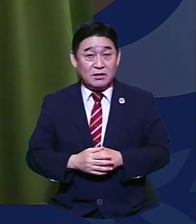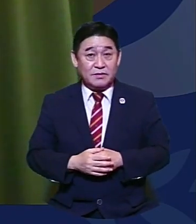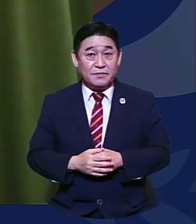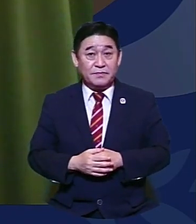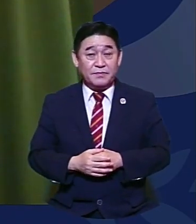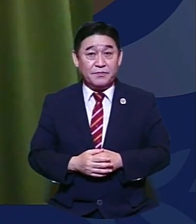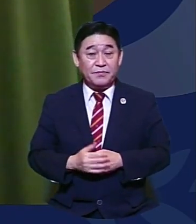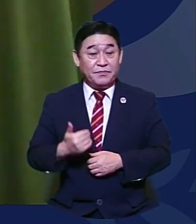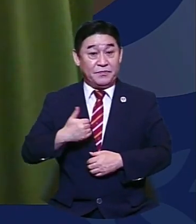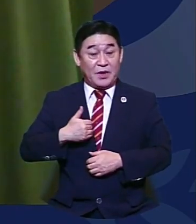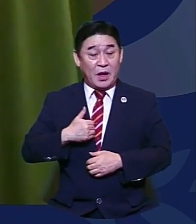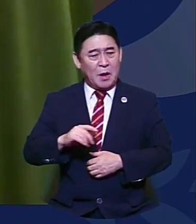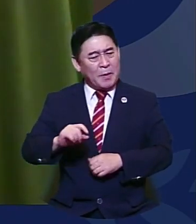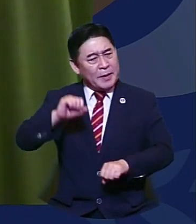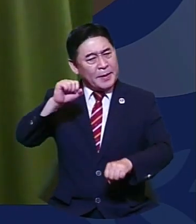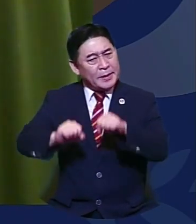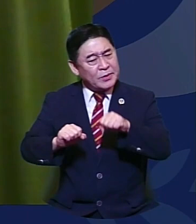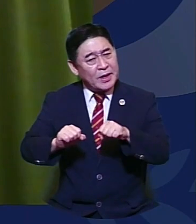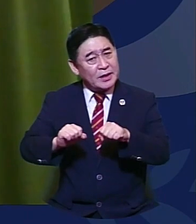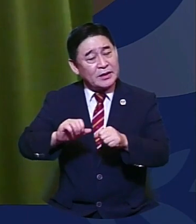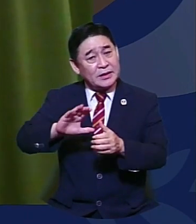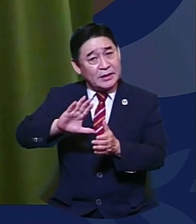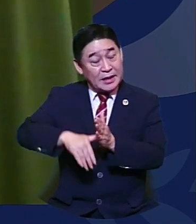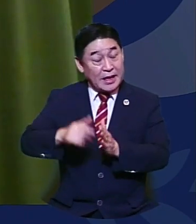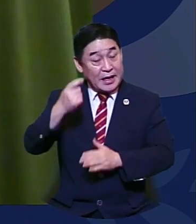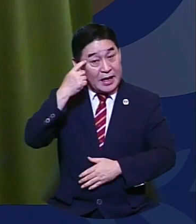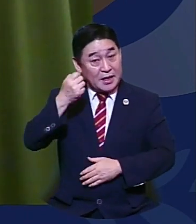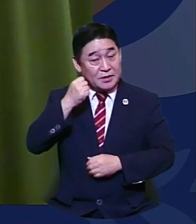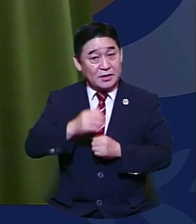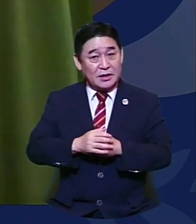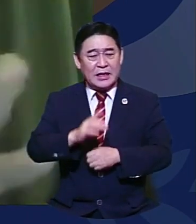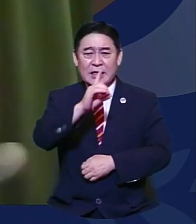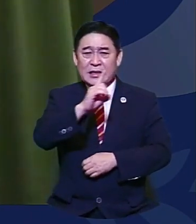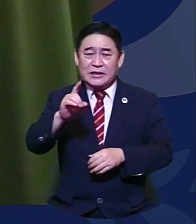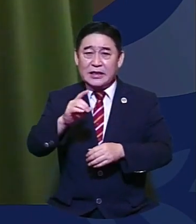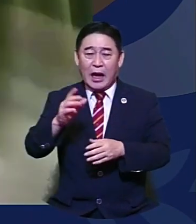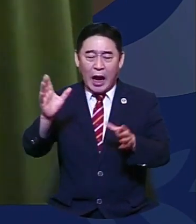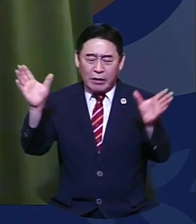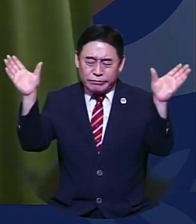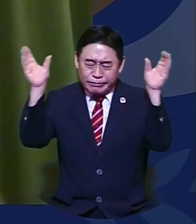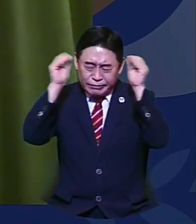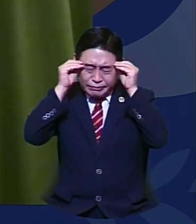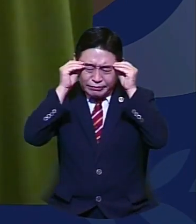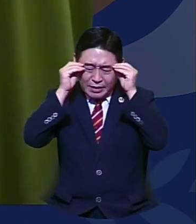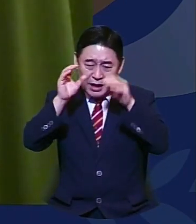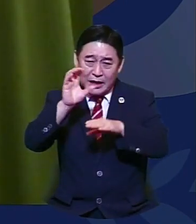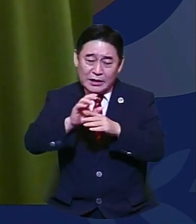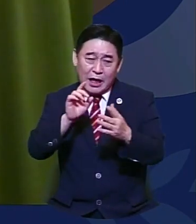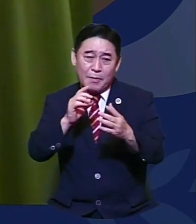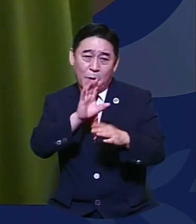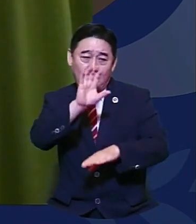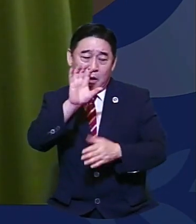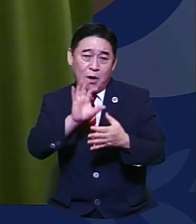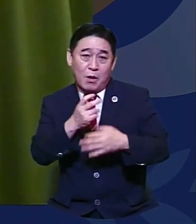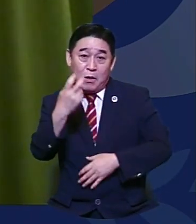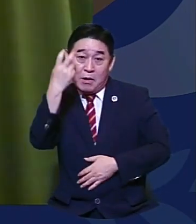that cybersecurity actually connects well with digital literacy. We actually have a very broad definition of digital literacy in our digital